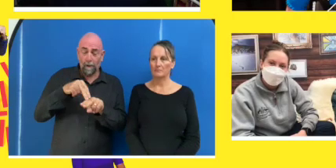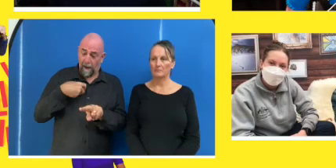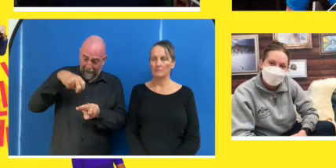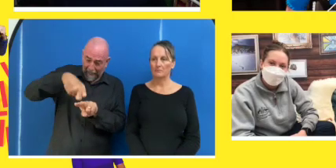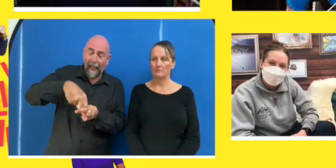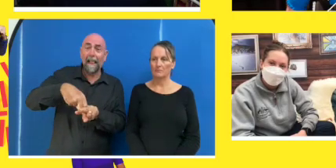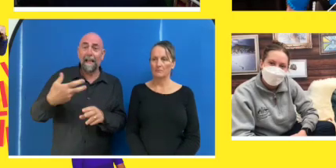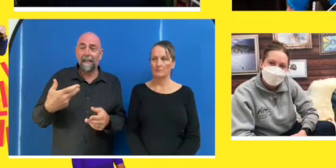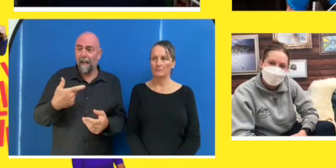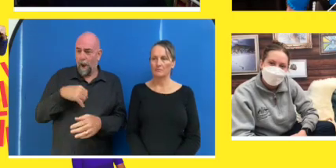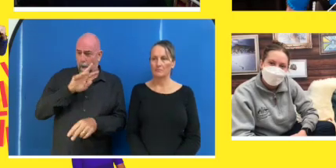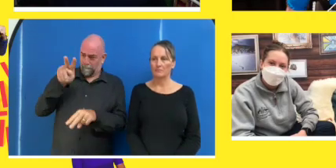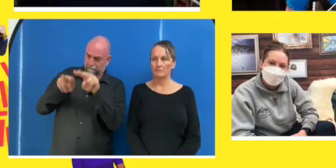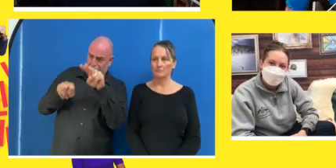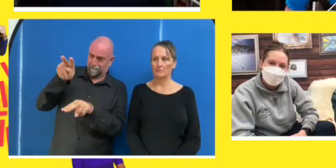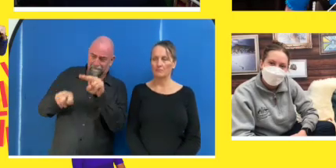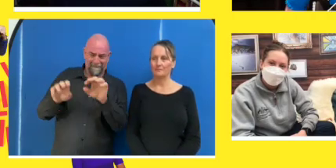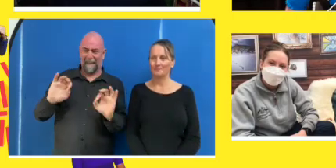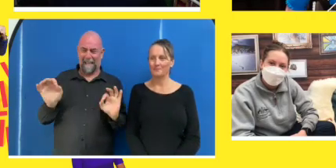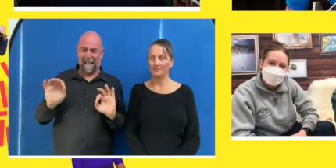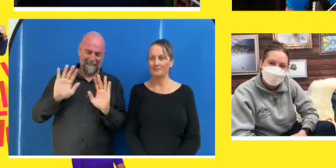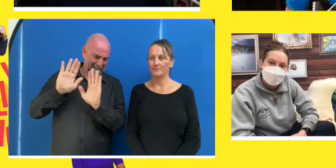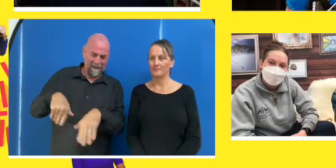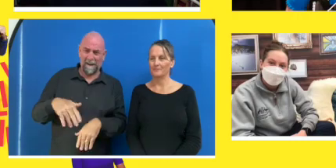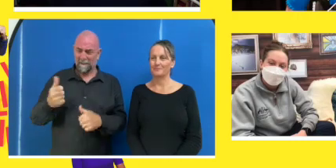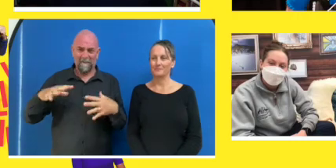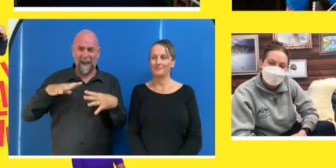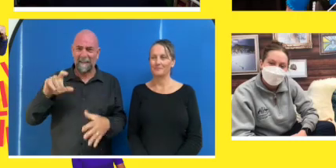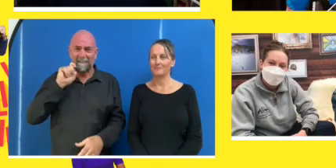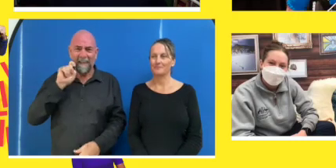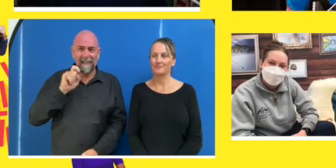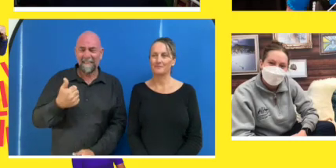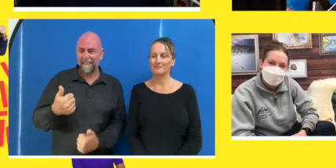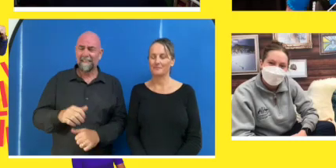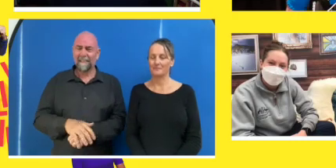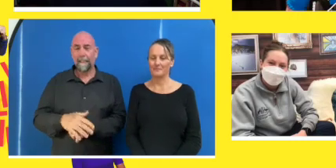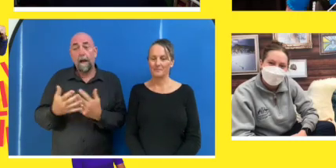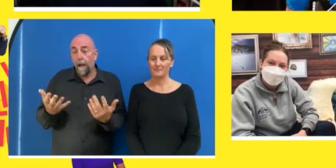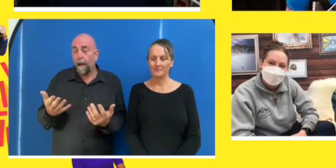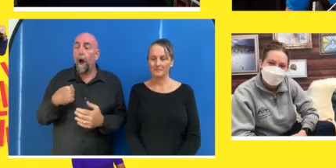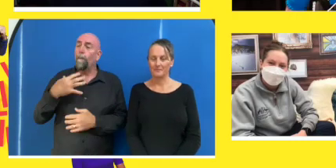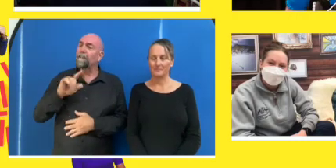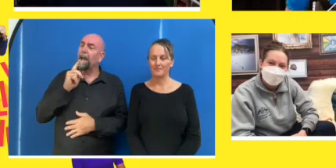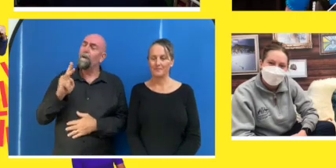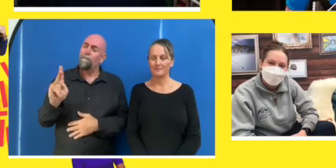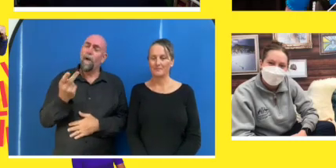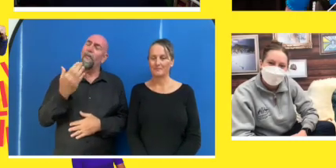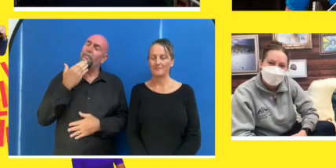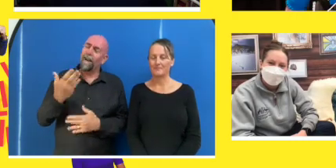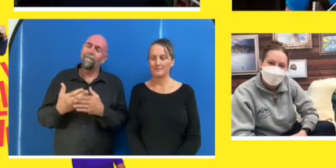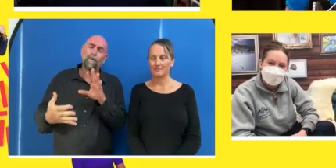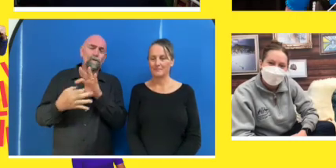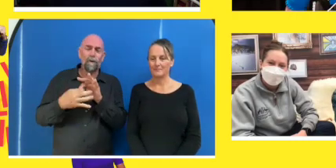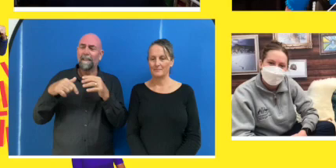fun. Well, I think that it's either on a longboard, but I know that you're a Newcastle boy, so that